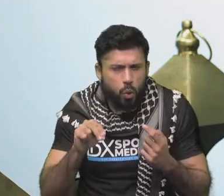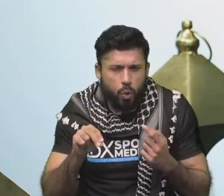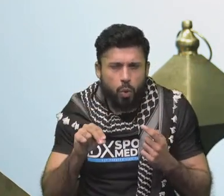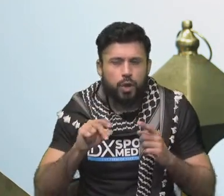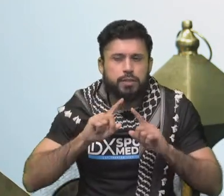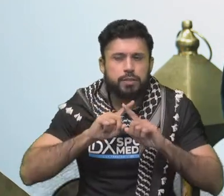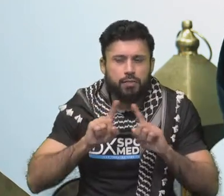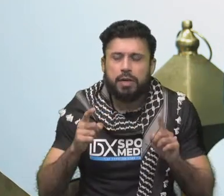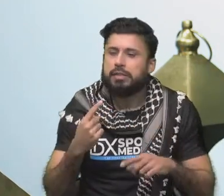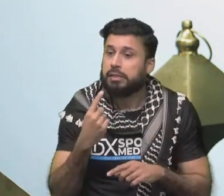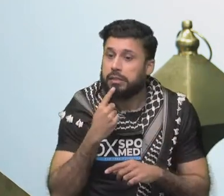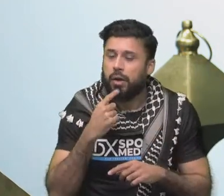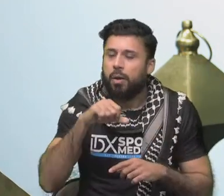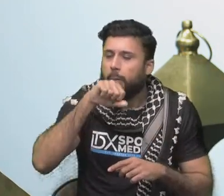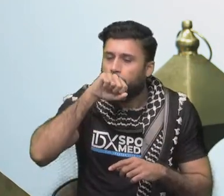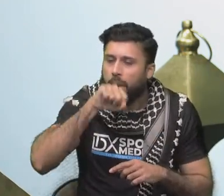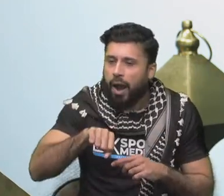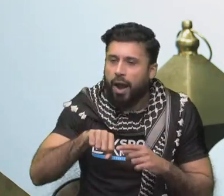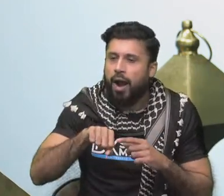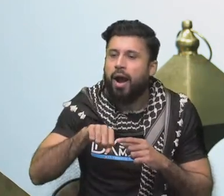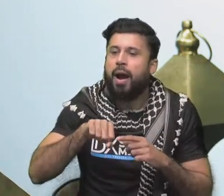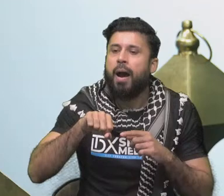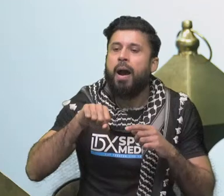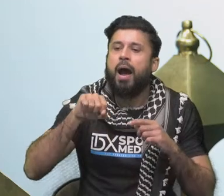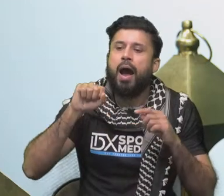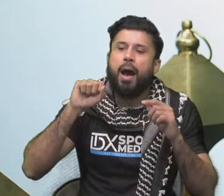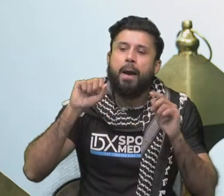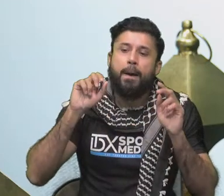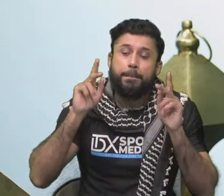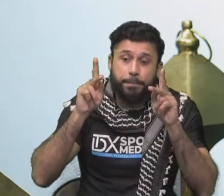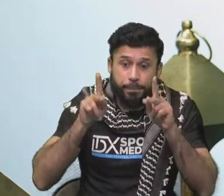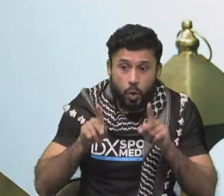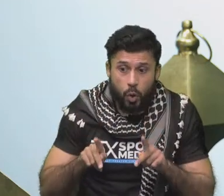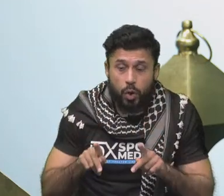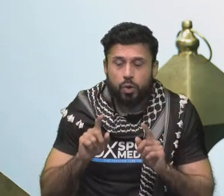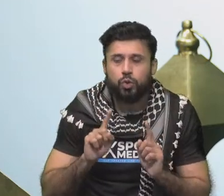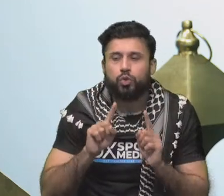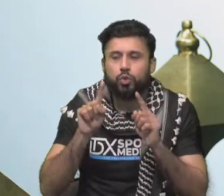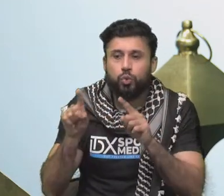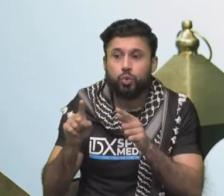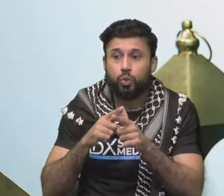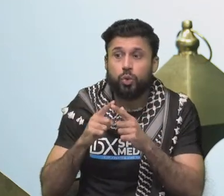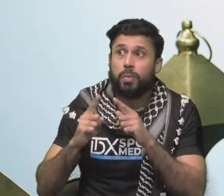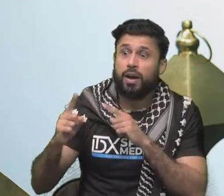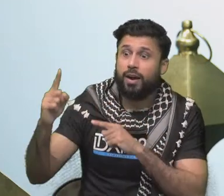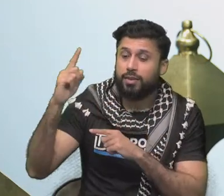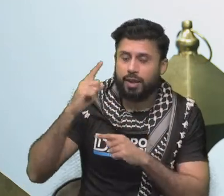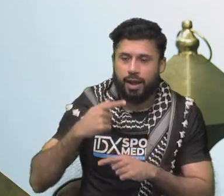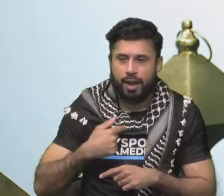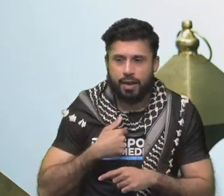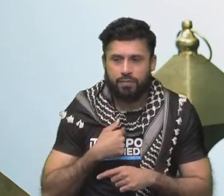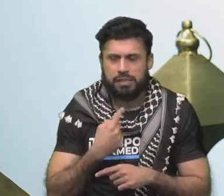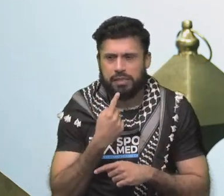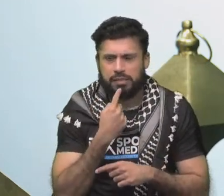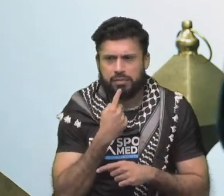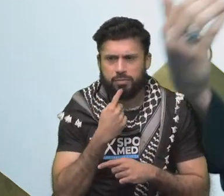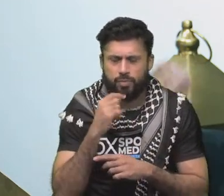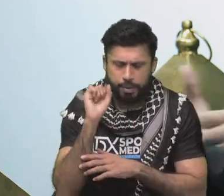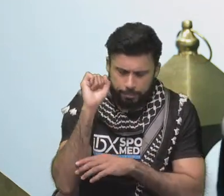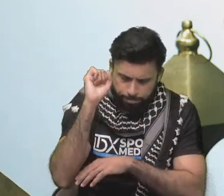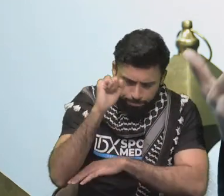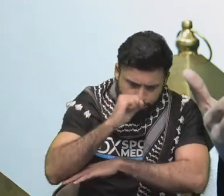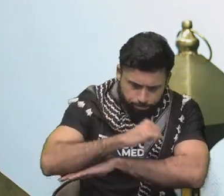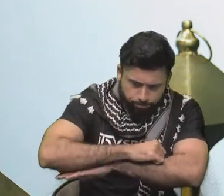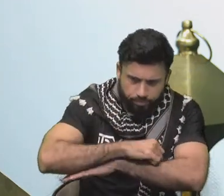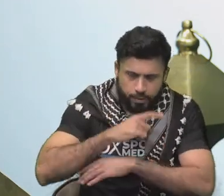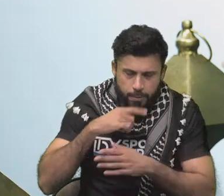have to have as well, because otherwise we do really ingest. By the way, in a well-meaning way, like I have no doubt, Sheikh, that a lot of these